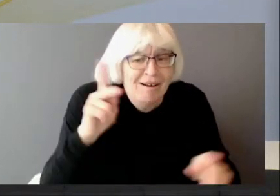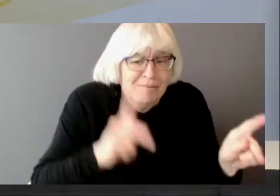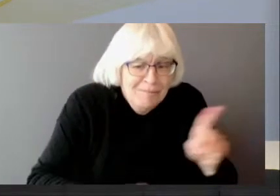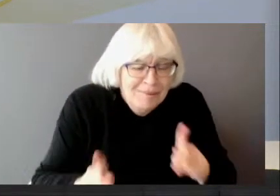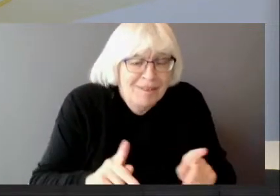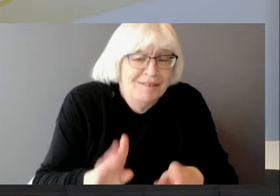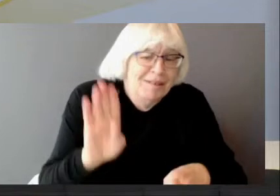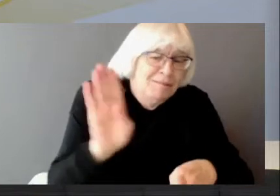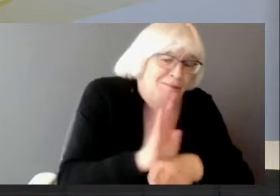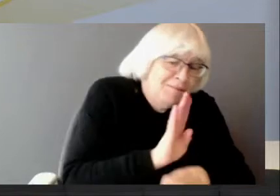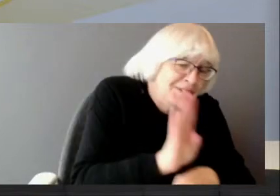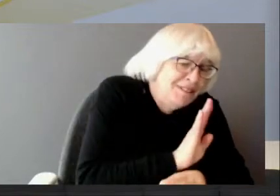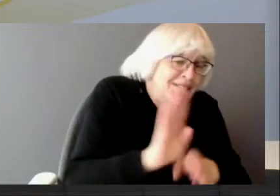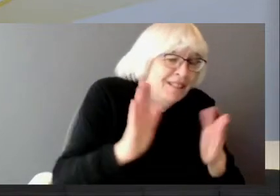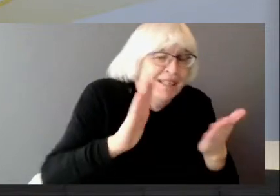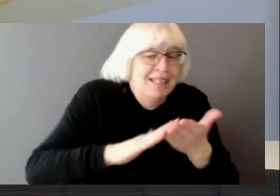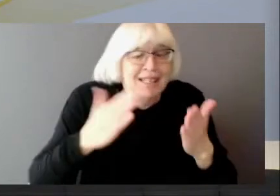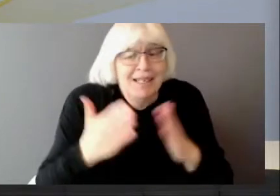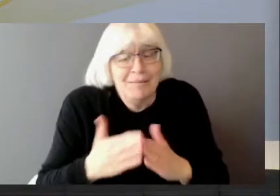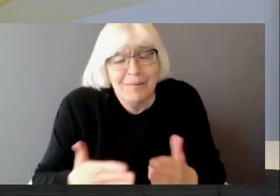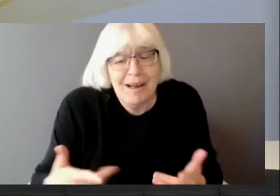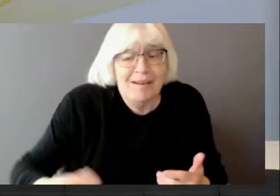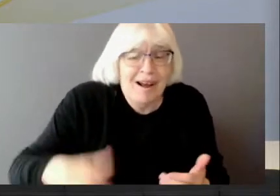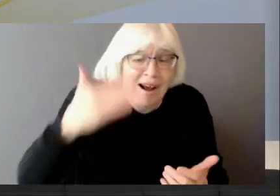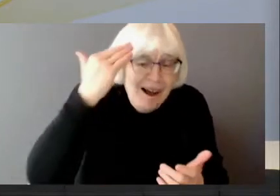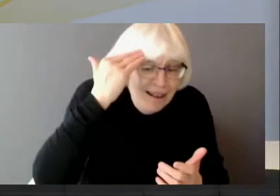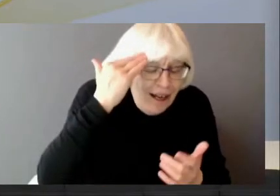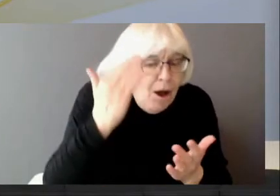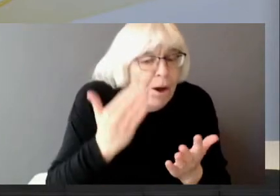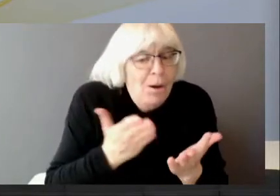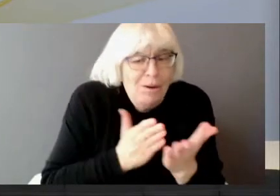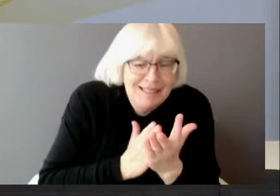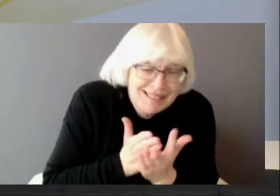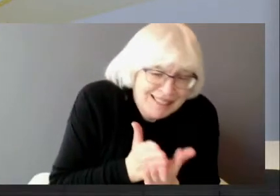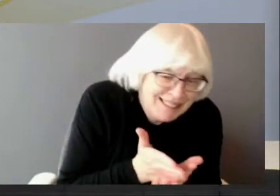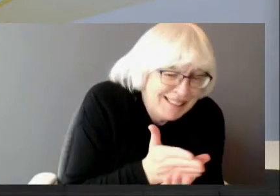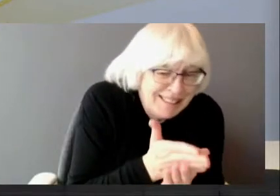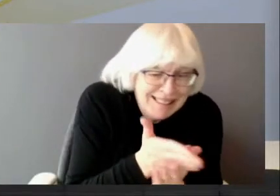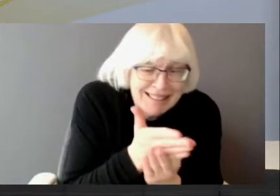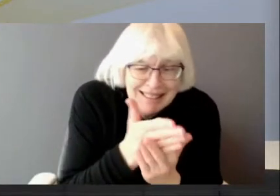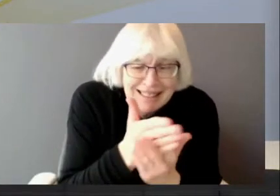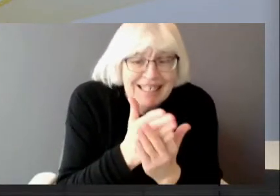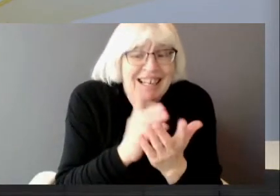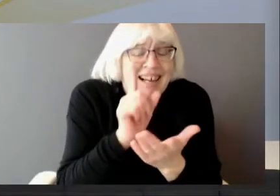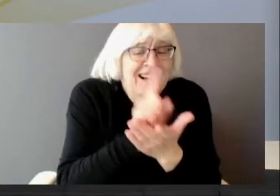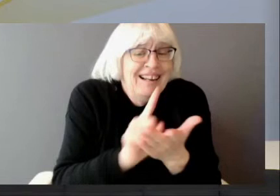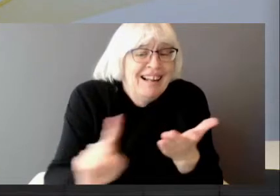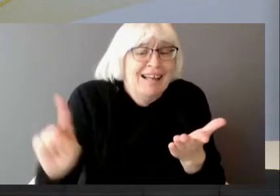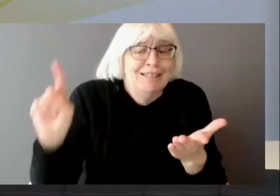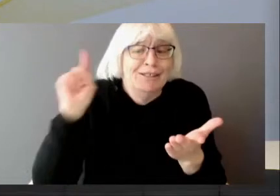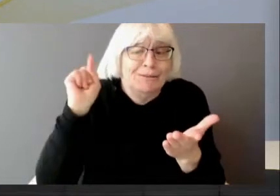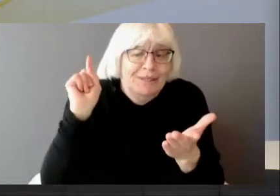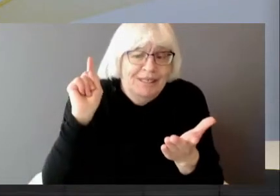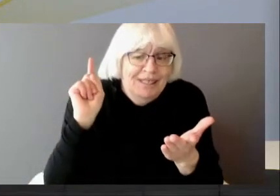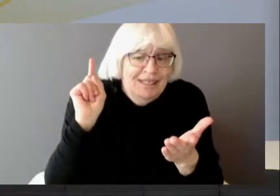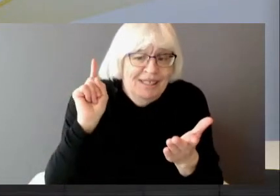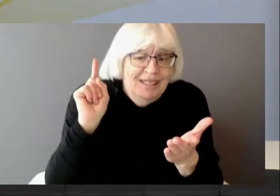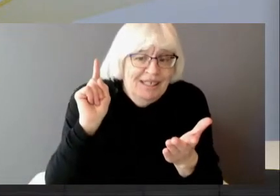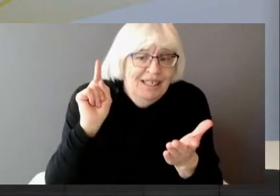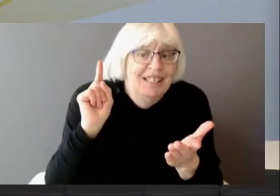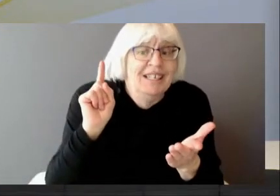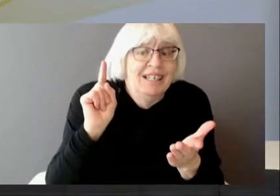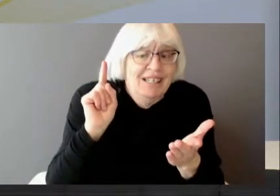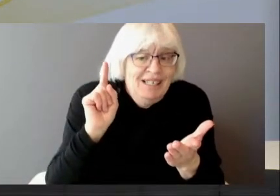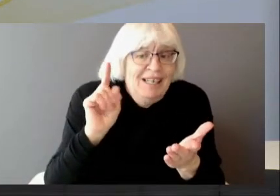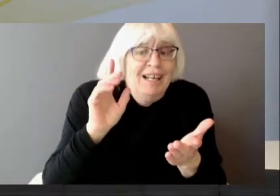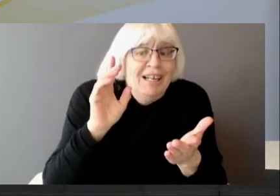way through this pandemic. The situation last week in our neighboring province of Newfoundland and Labrador is an example of how quickly things can